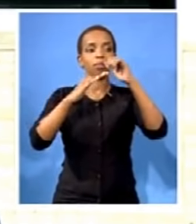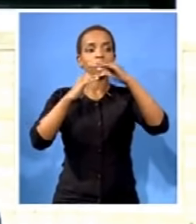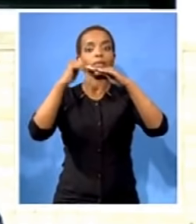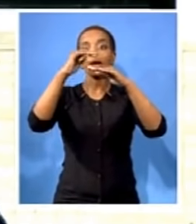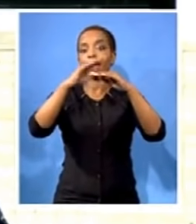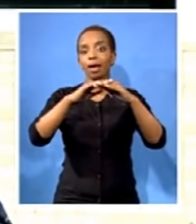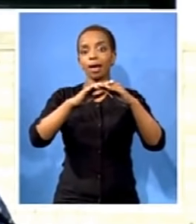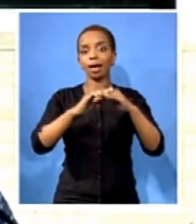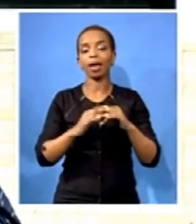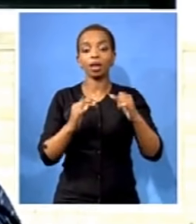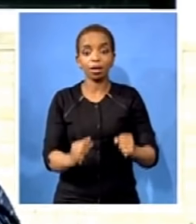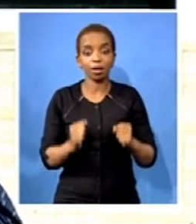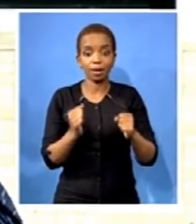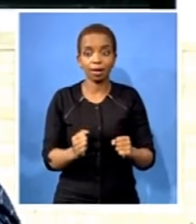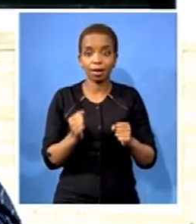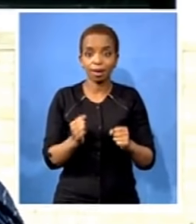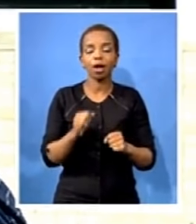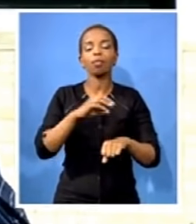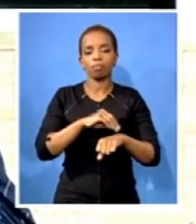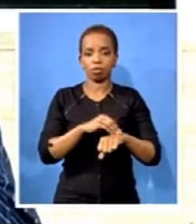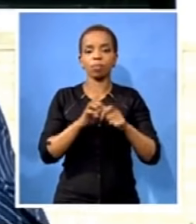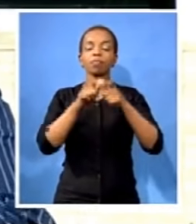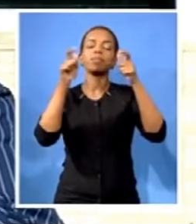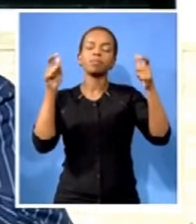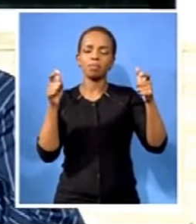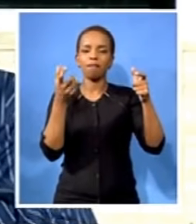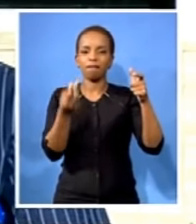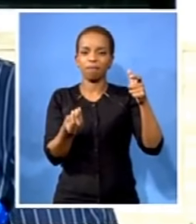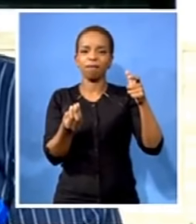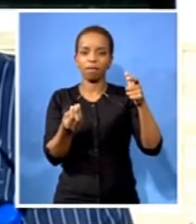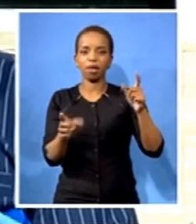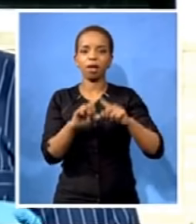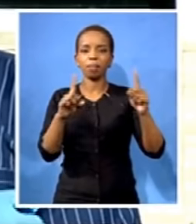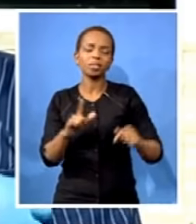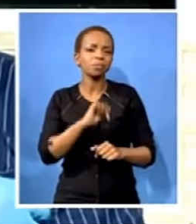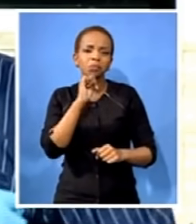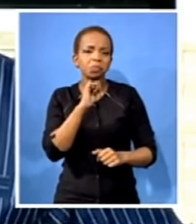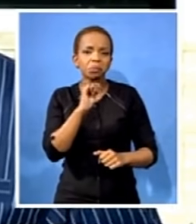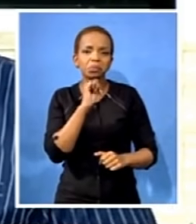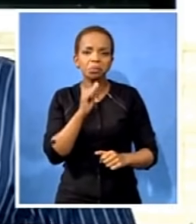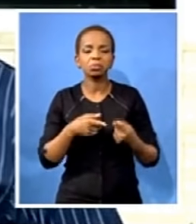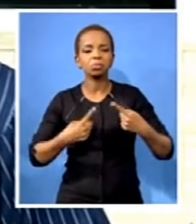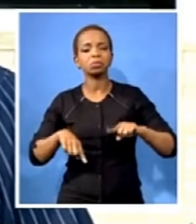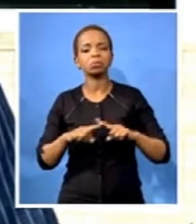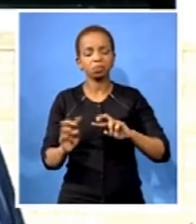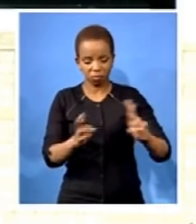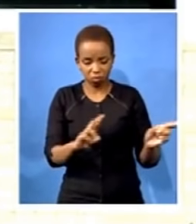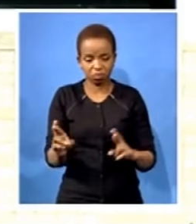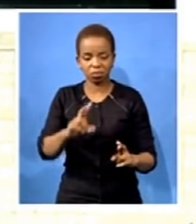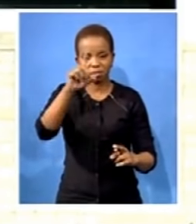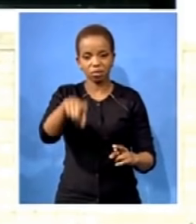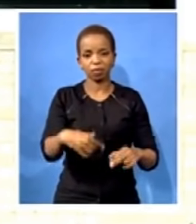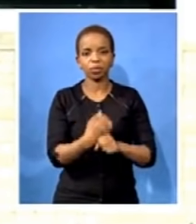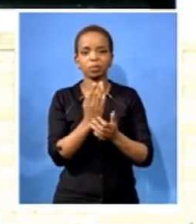we can't wait for another day. We've got to ensure that we are able to respond in the manner in which we